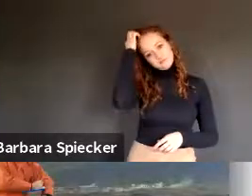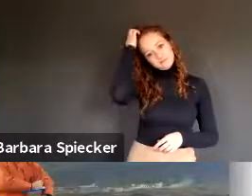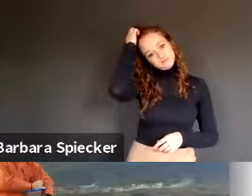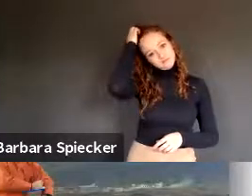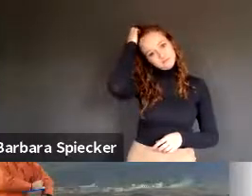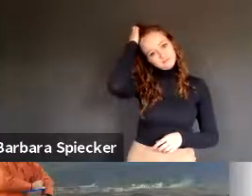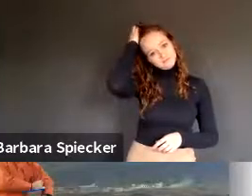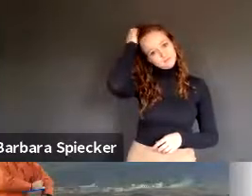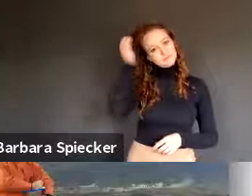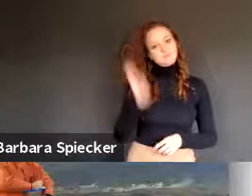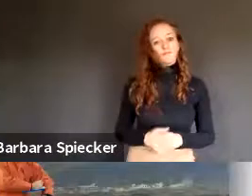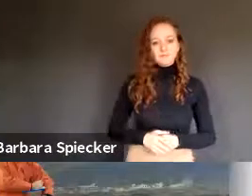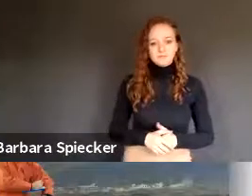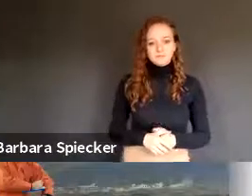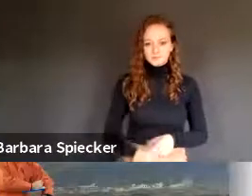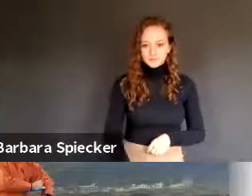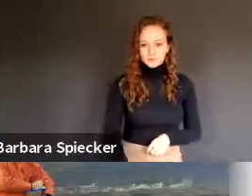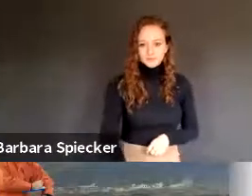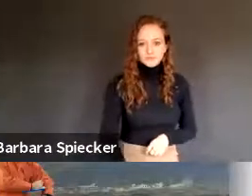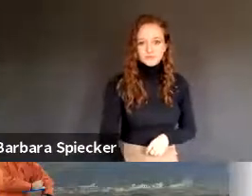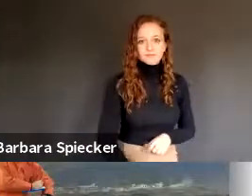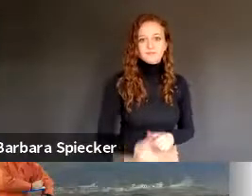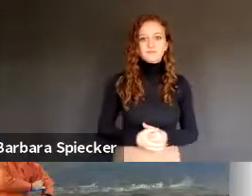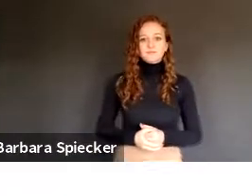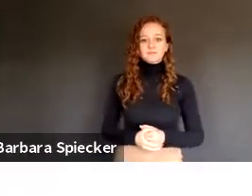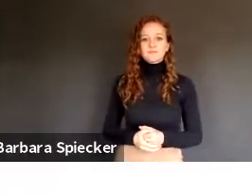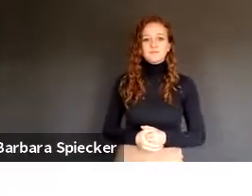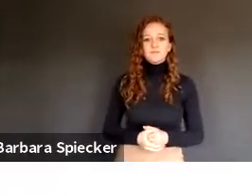placed contiguously on both sides of that transect tape.